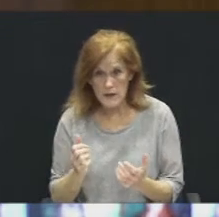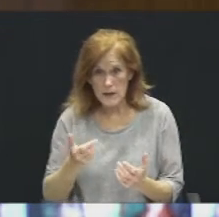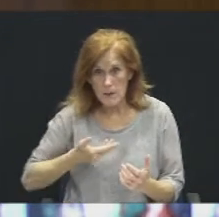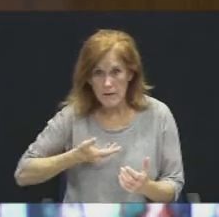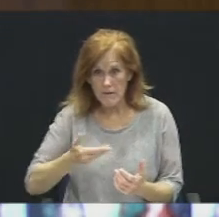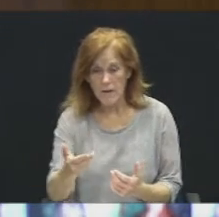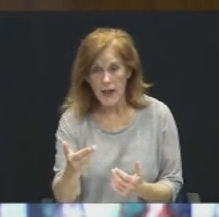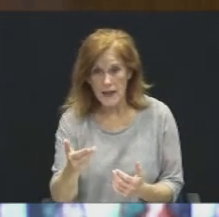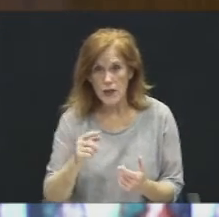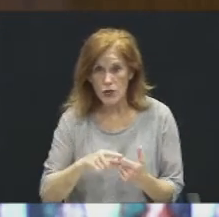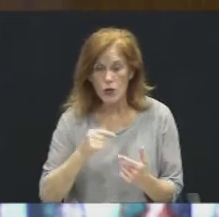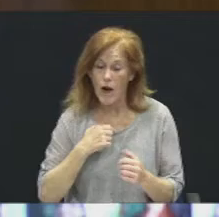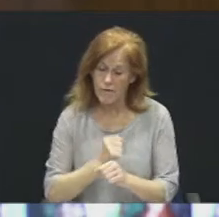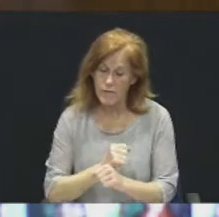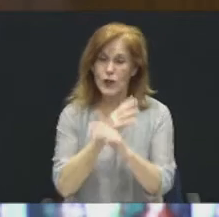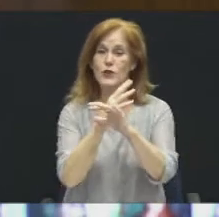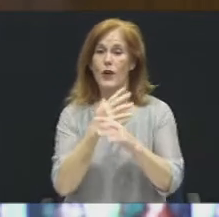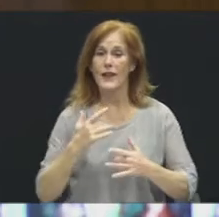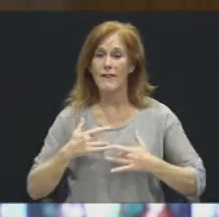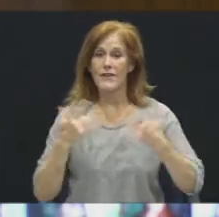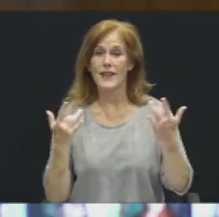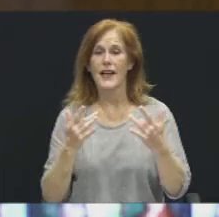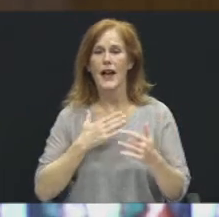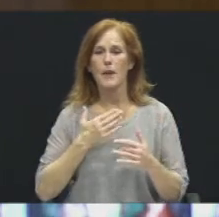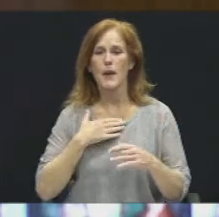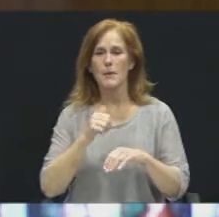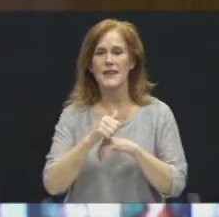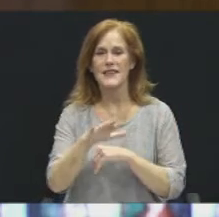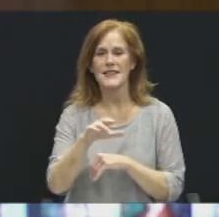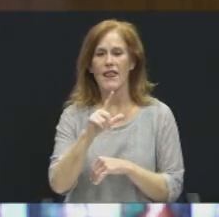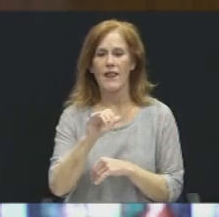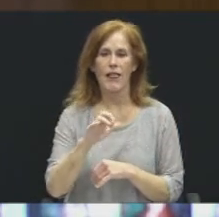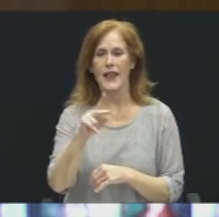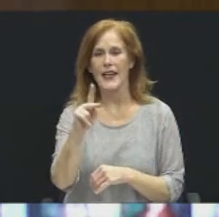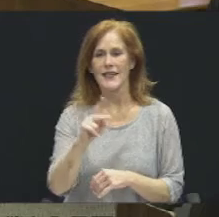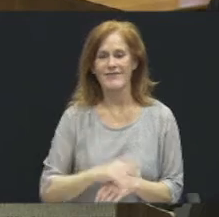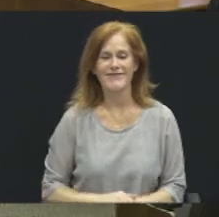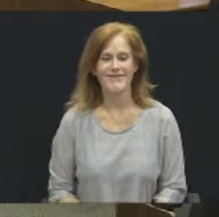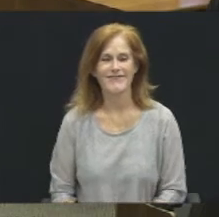invited to our virtual event, I'd be glad to send out a link. How